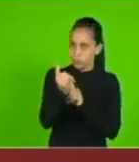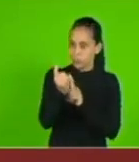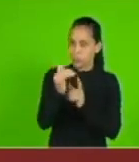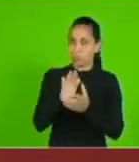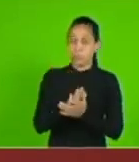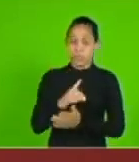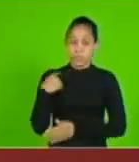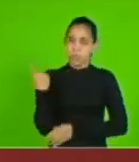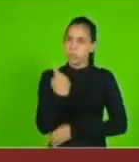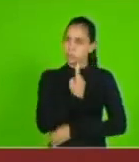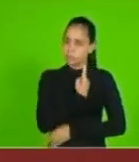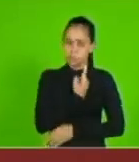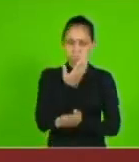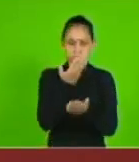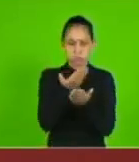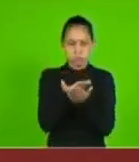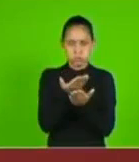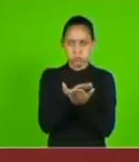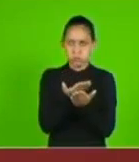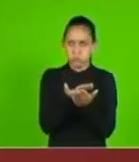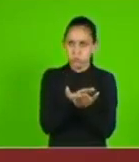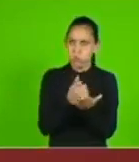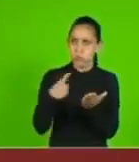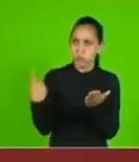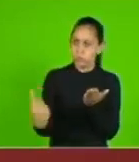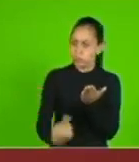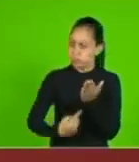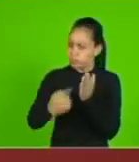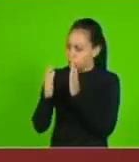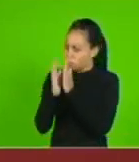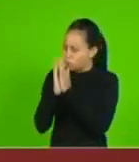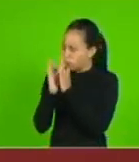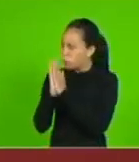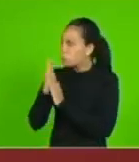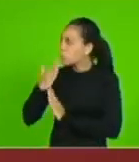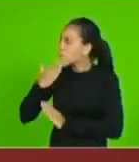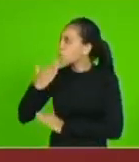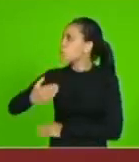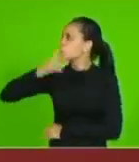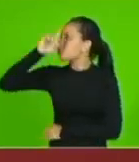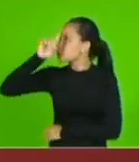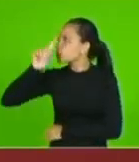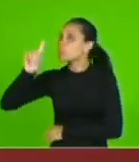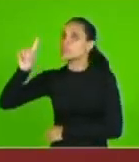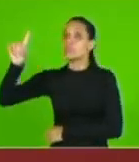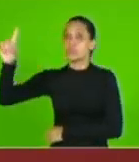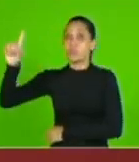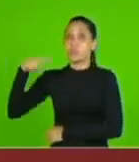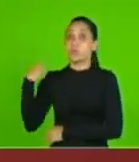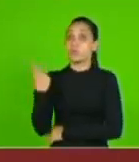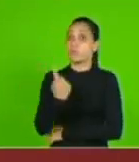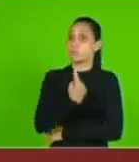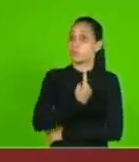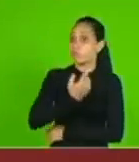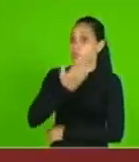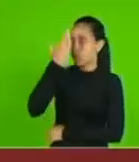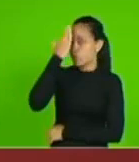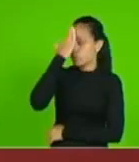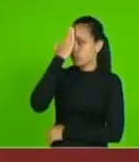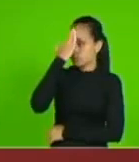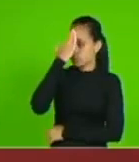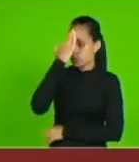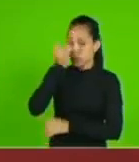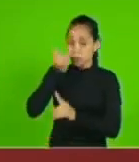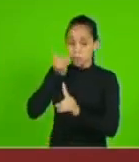And as we go deeper into seeking the Lord, we will understand that